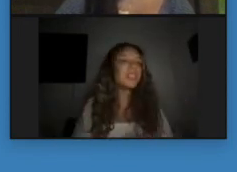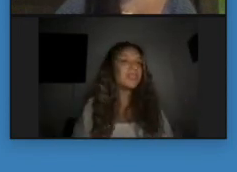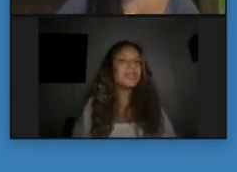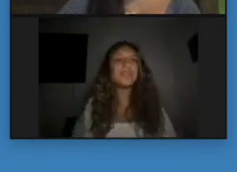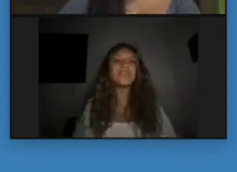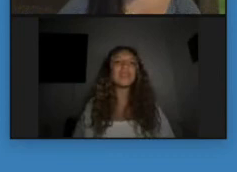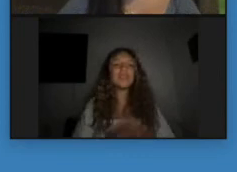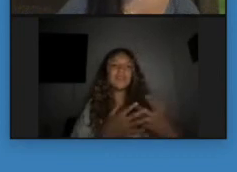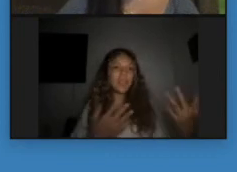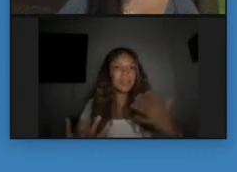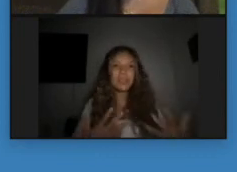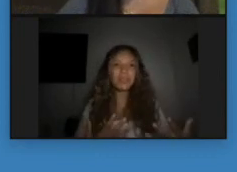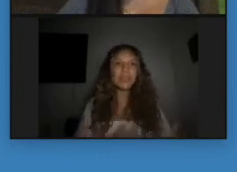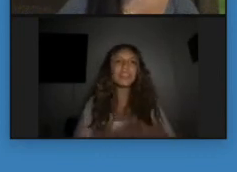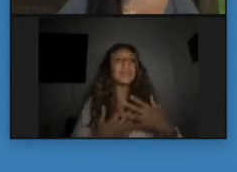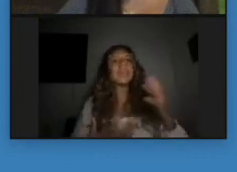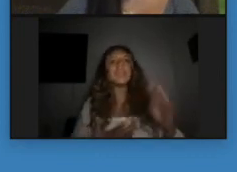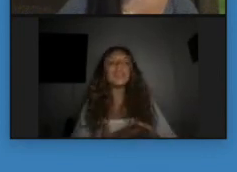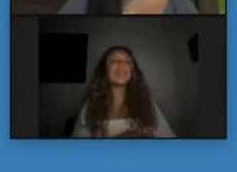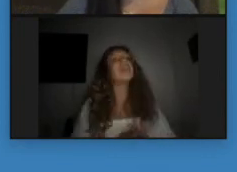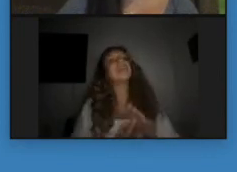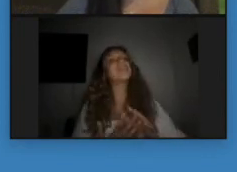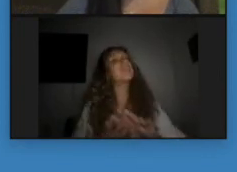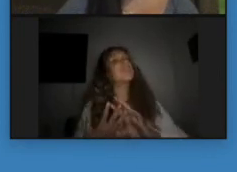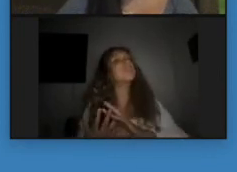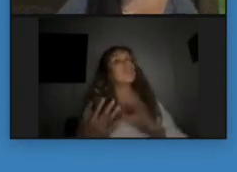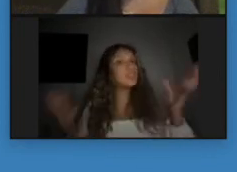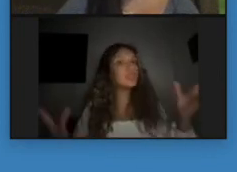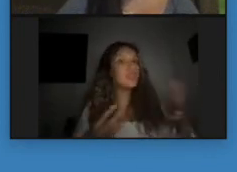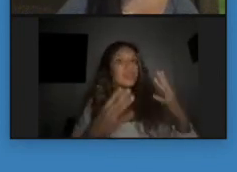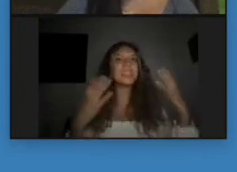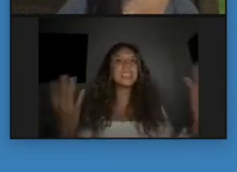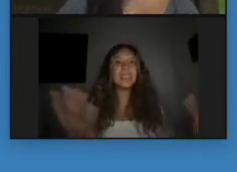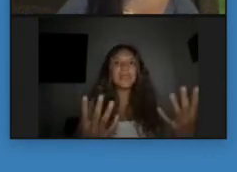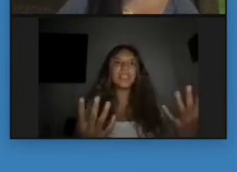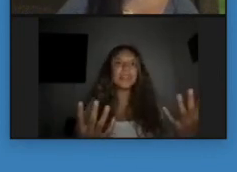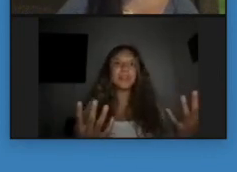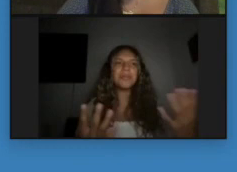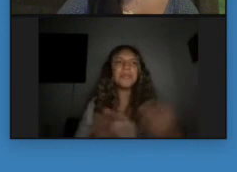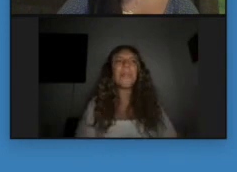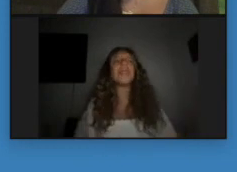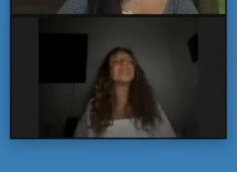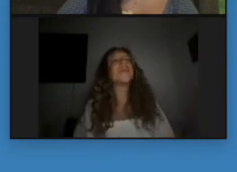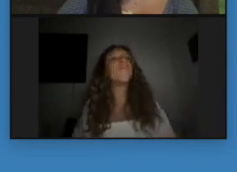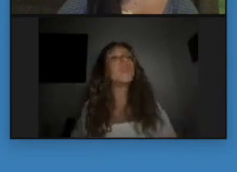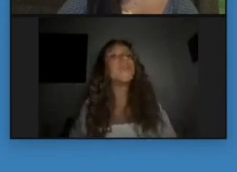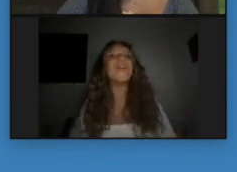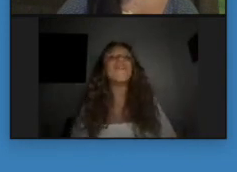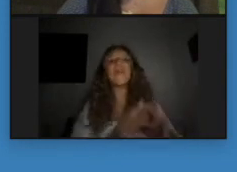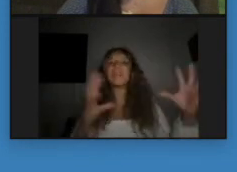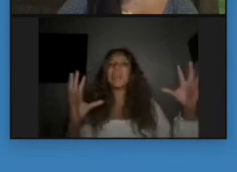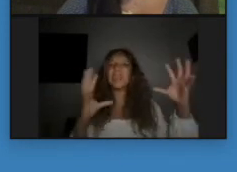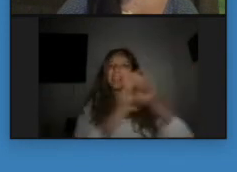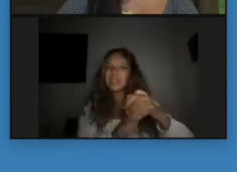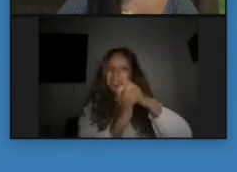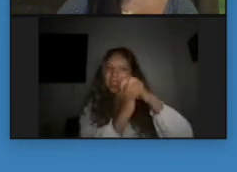very appreciative of everything you have done for us do and continue to do for stem in general stem wouldn't be